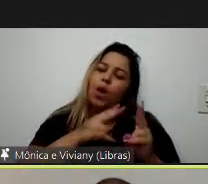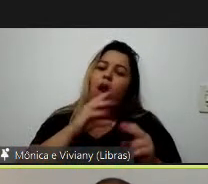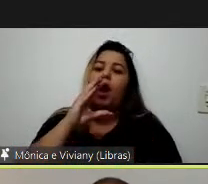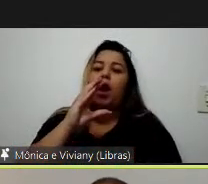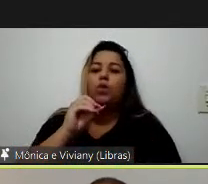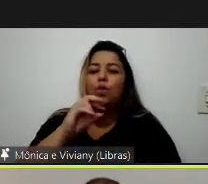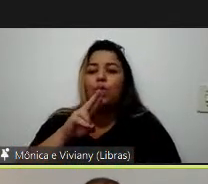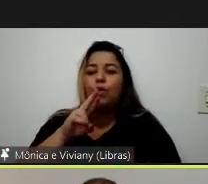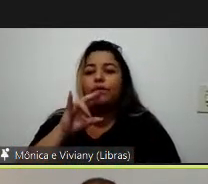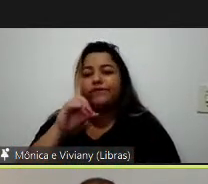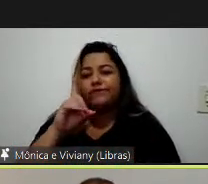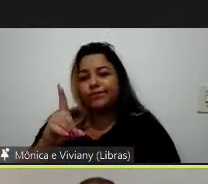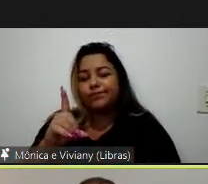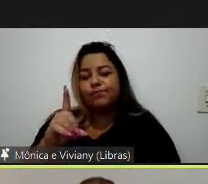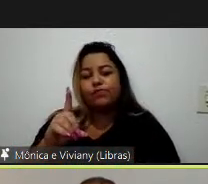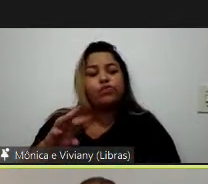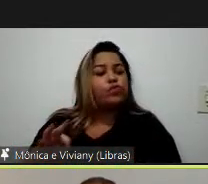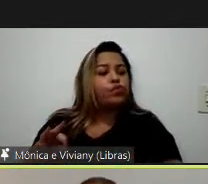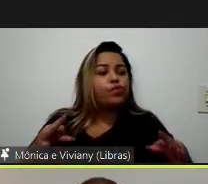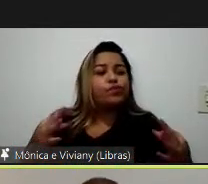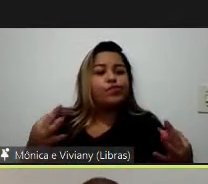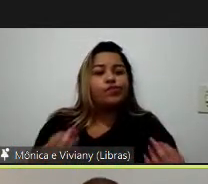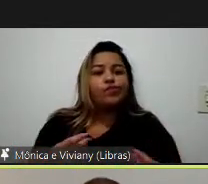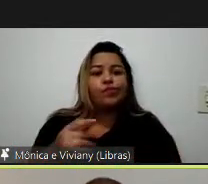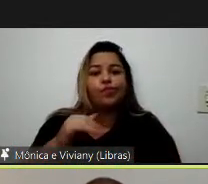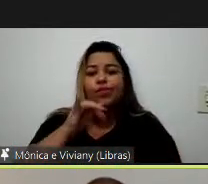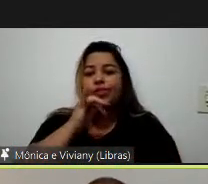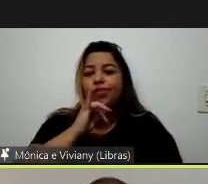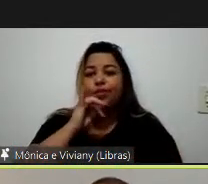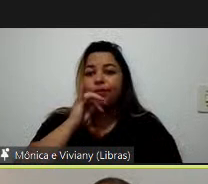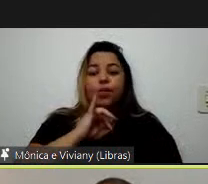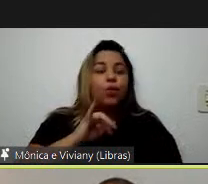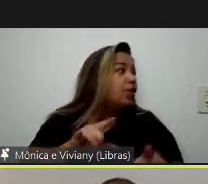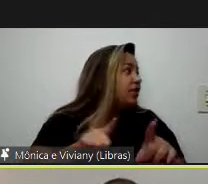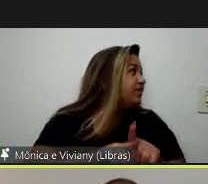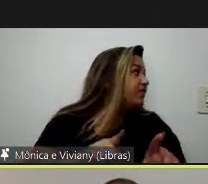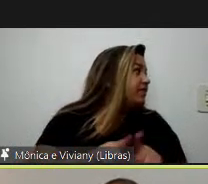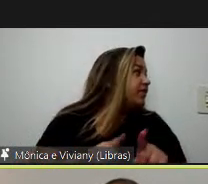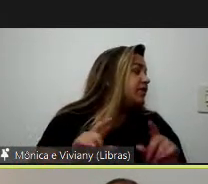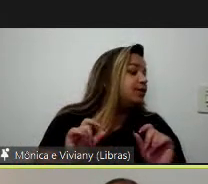are zoonoses which have arisen in the food system.